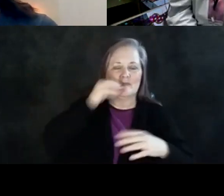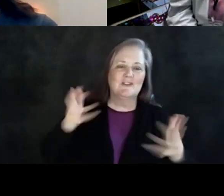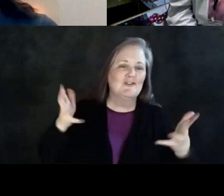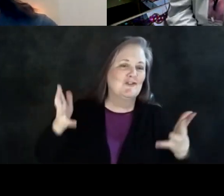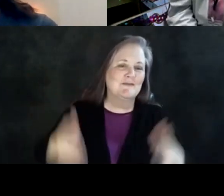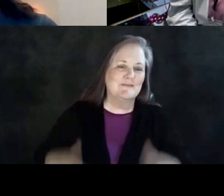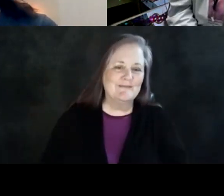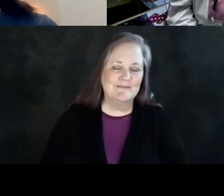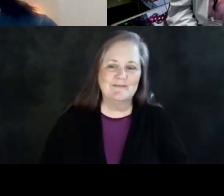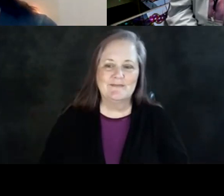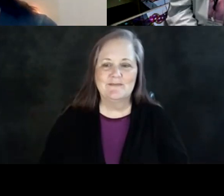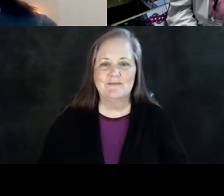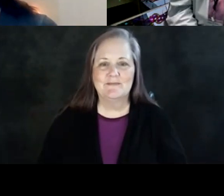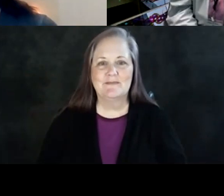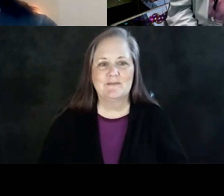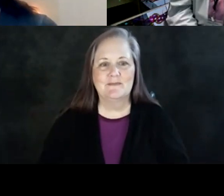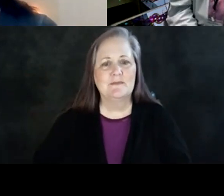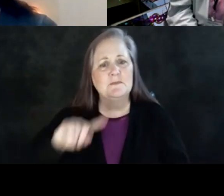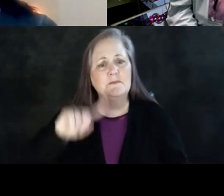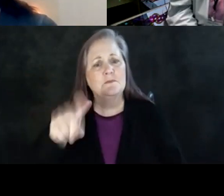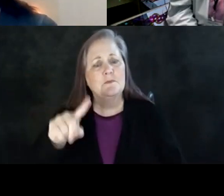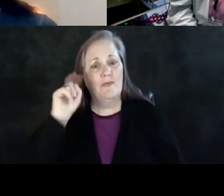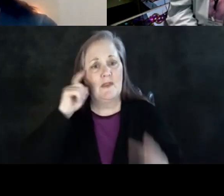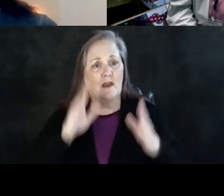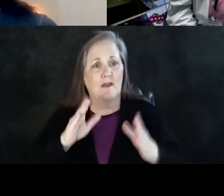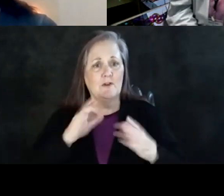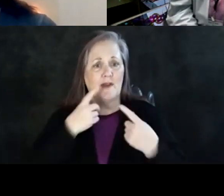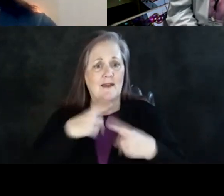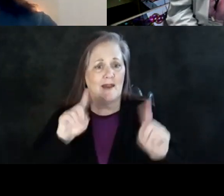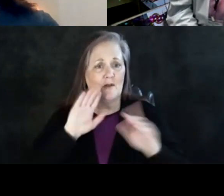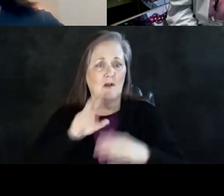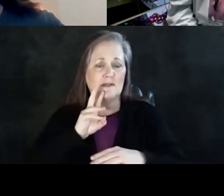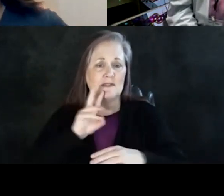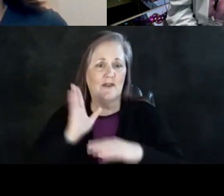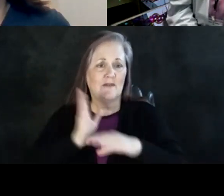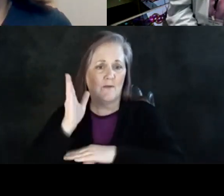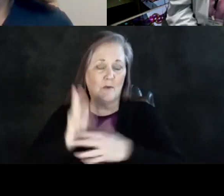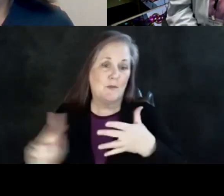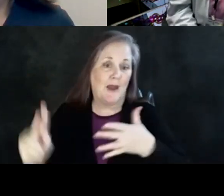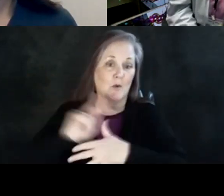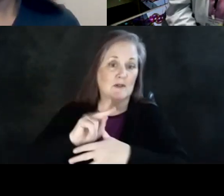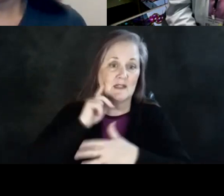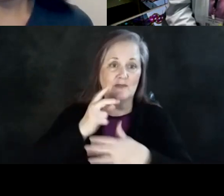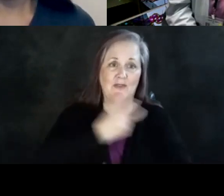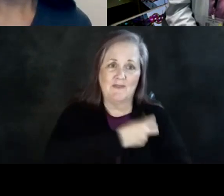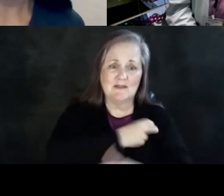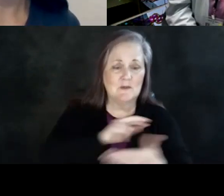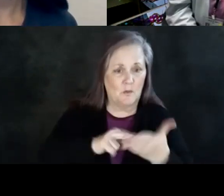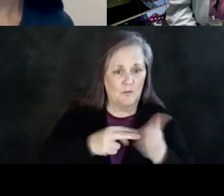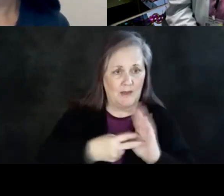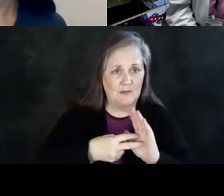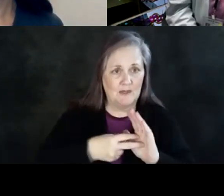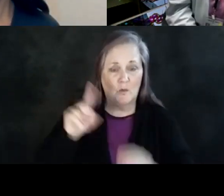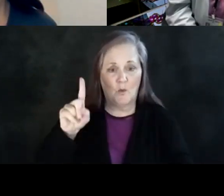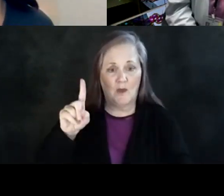There's a question about the governor has announced all 65 plus should be prioritized for the vaccine. Does that mean that phase 1B